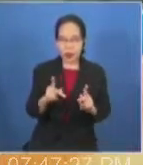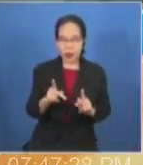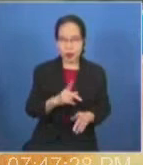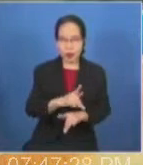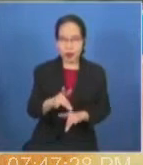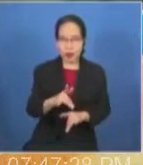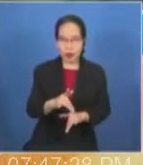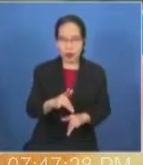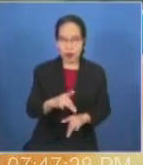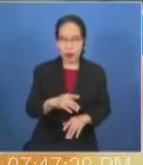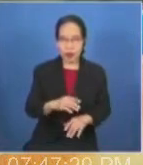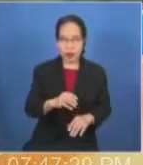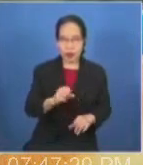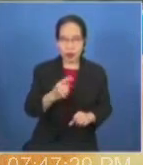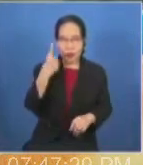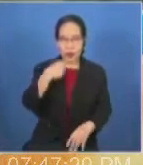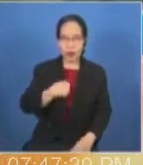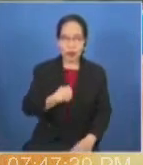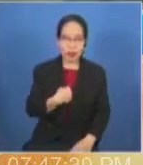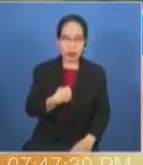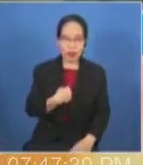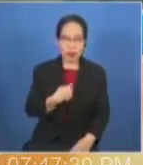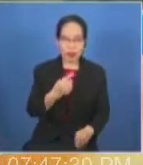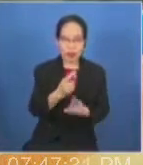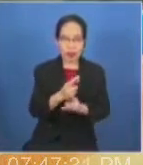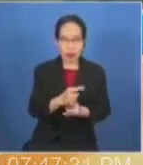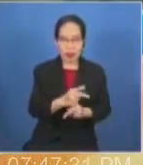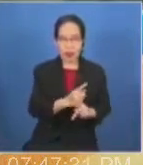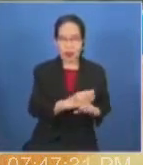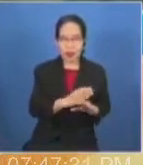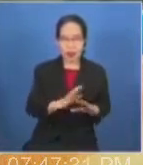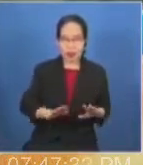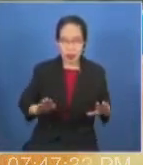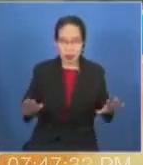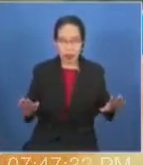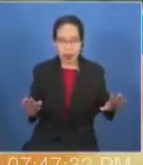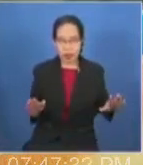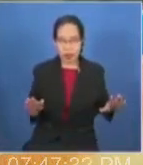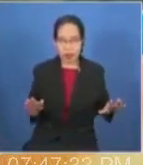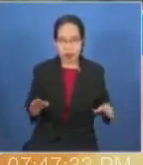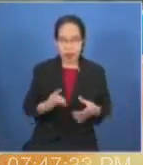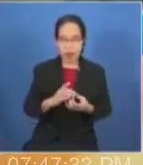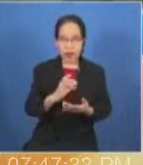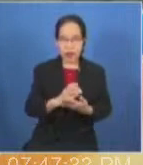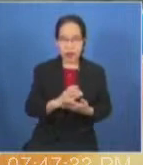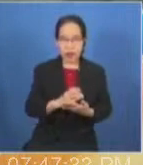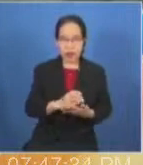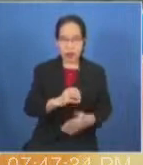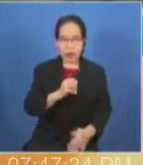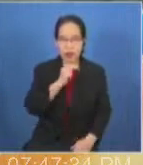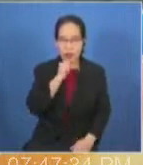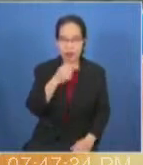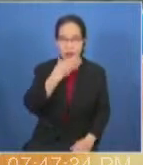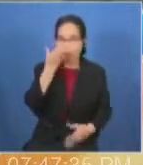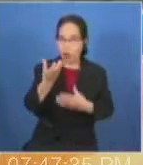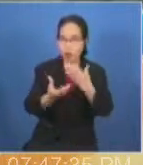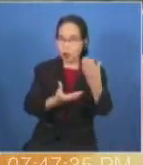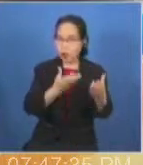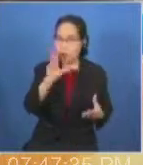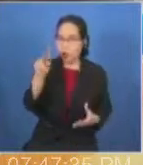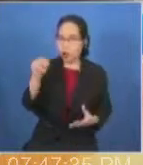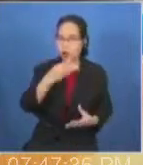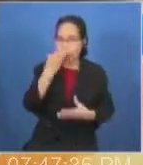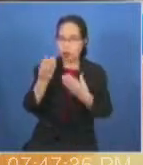And they don't like other people doing bad things to me. For me, the right way of raising children, don't yell at